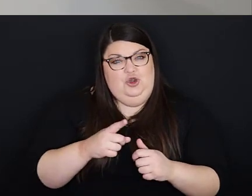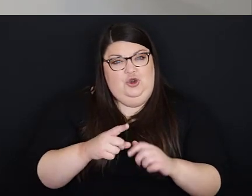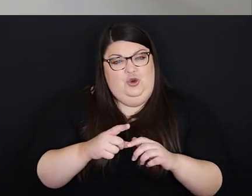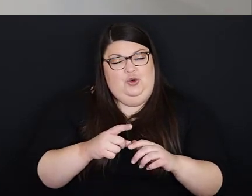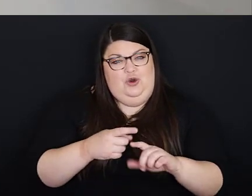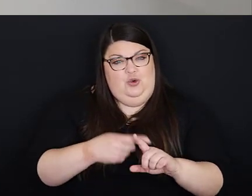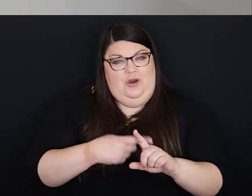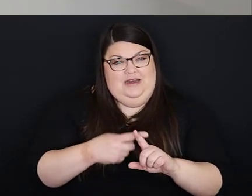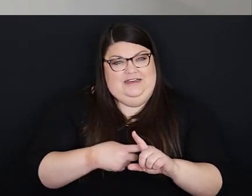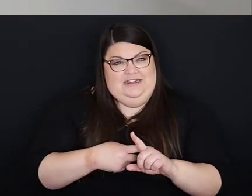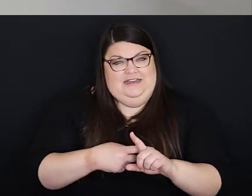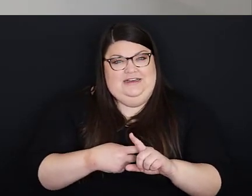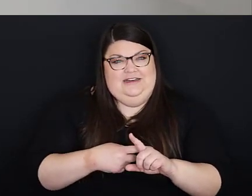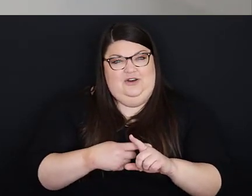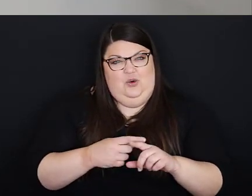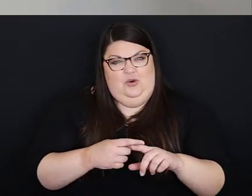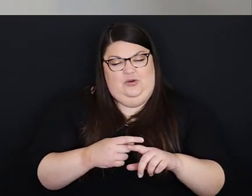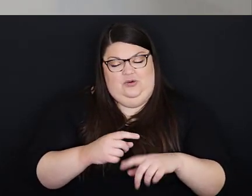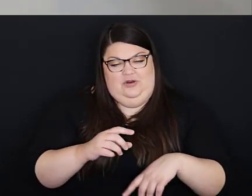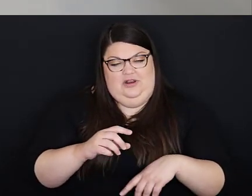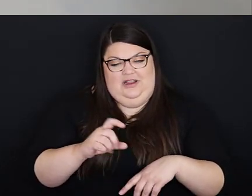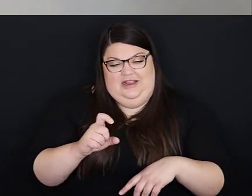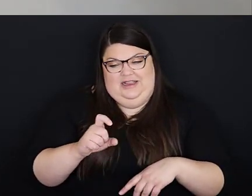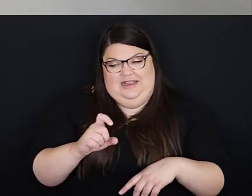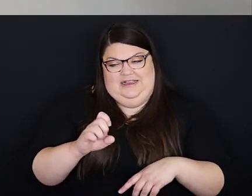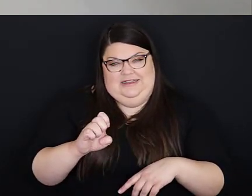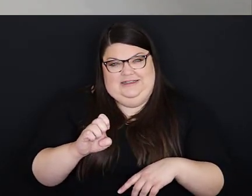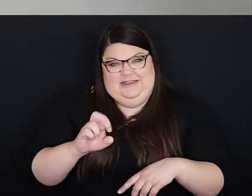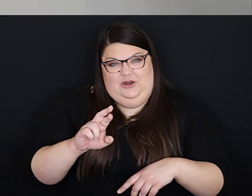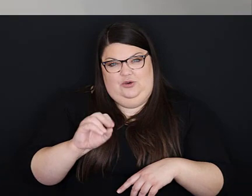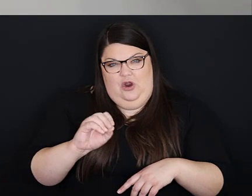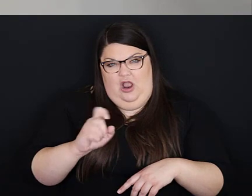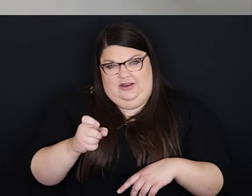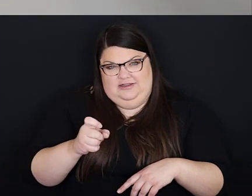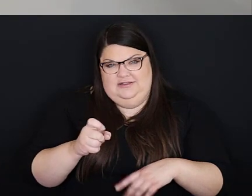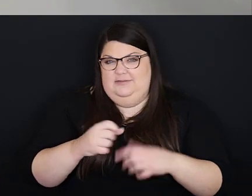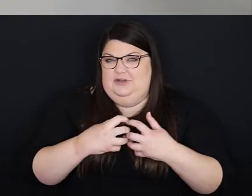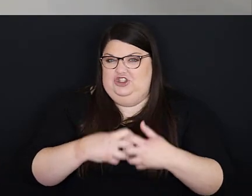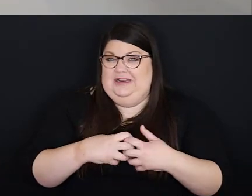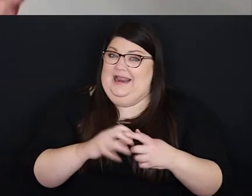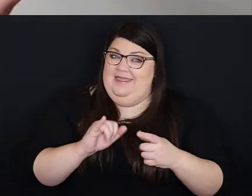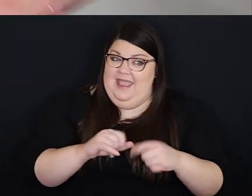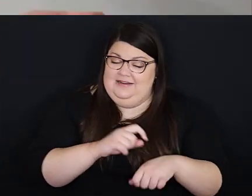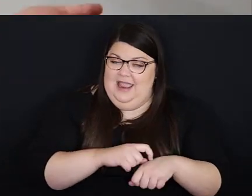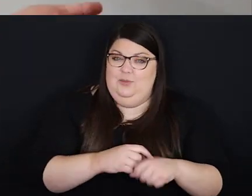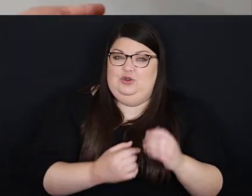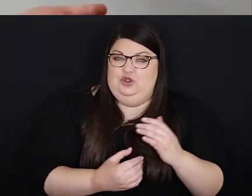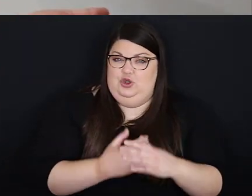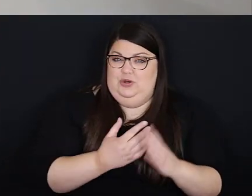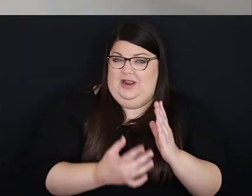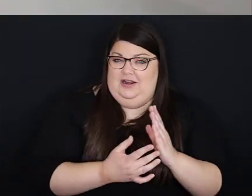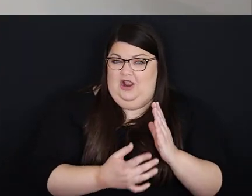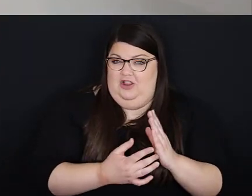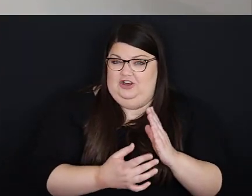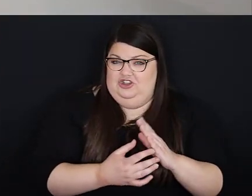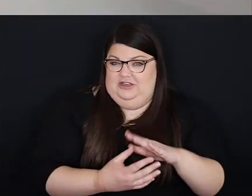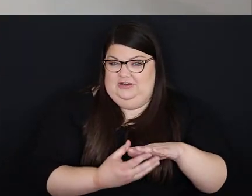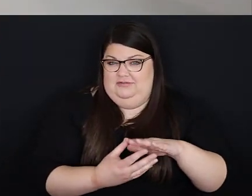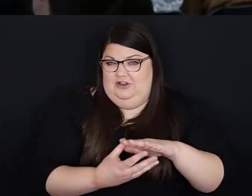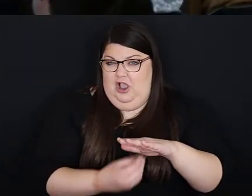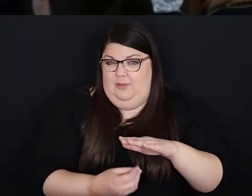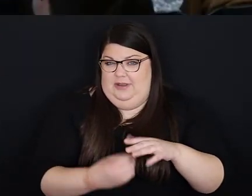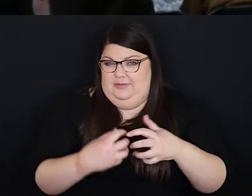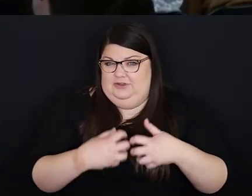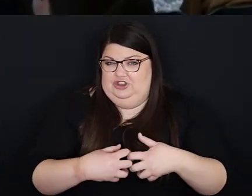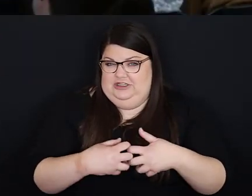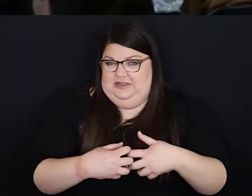rented a Xerox machine. You leased a Xerox machine, which was a then new technology. Barbara, Do you want to start us off on?